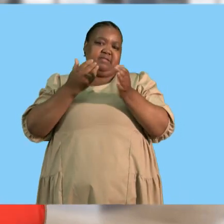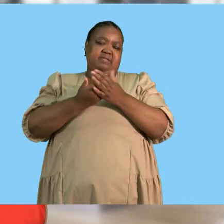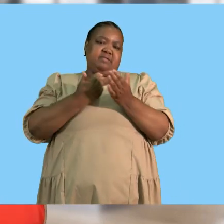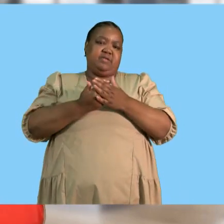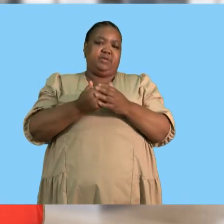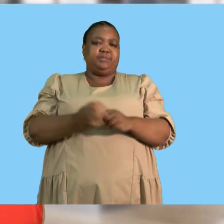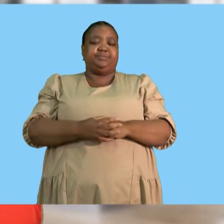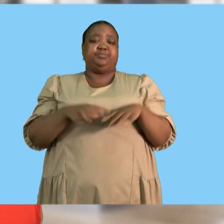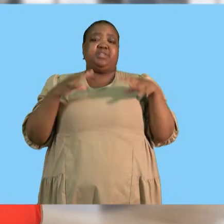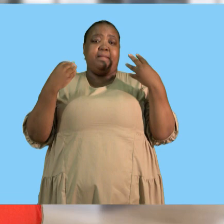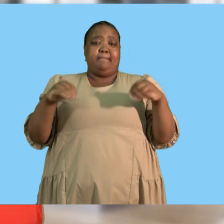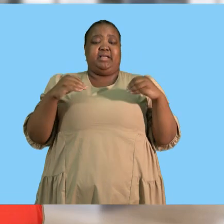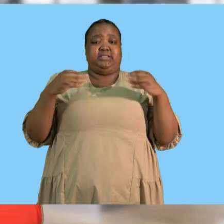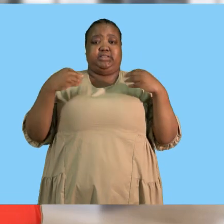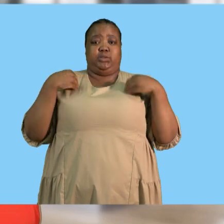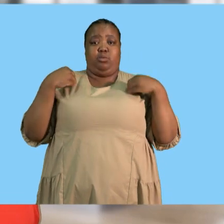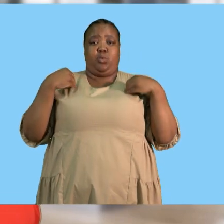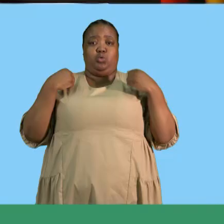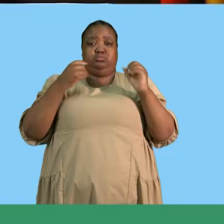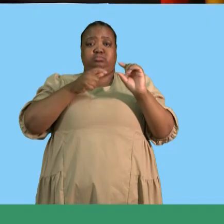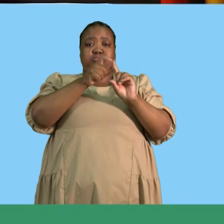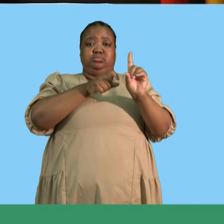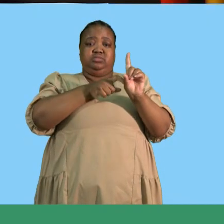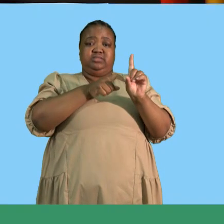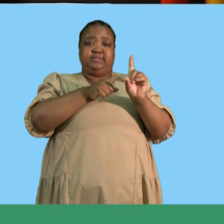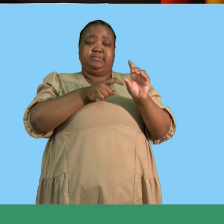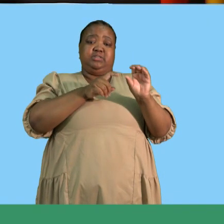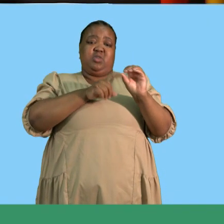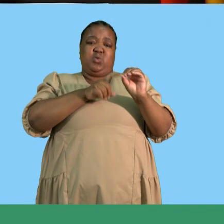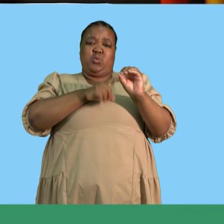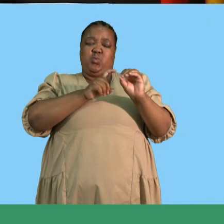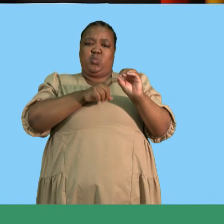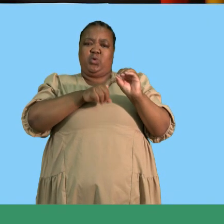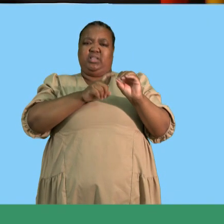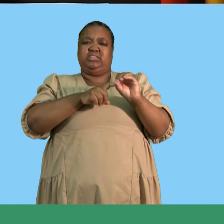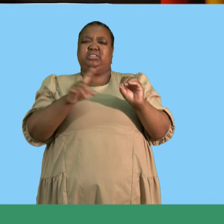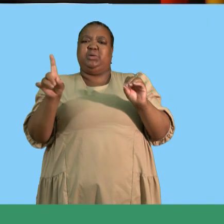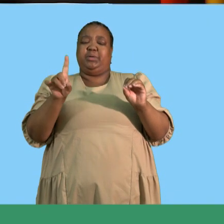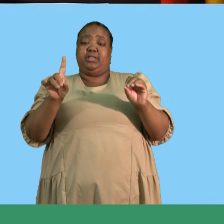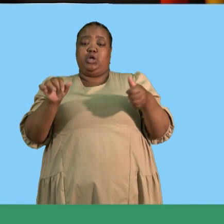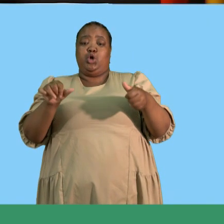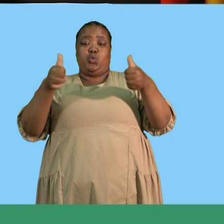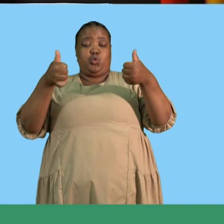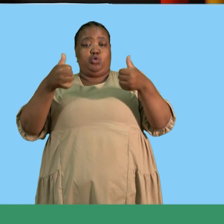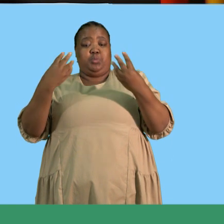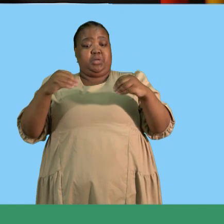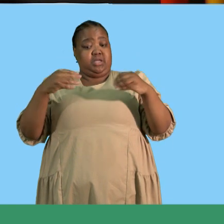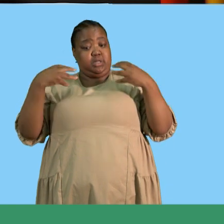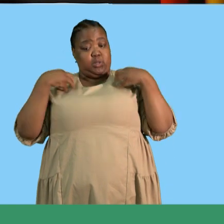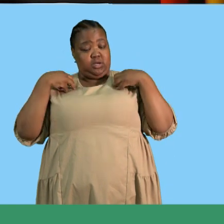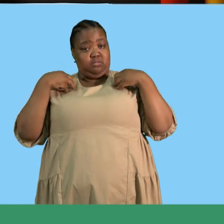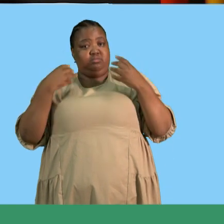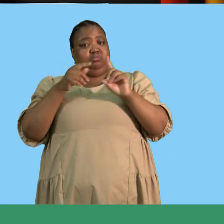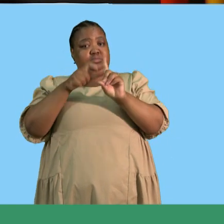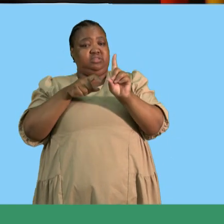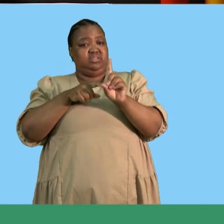When we look at entrepreneurial qualities, it is very important for a good entrepreneur. Remember, the